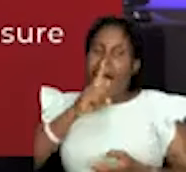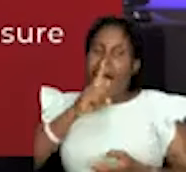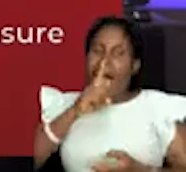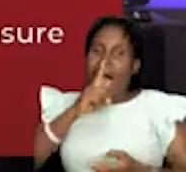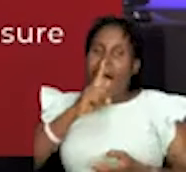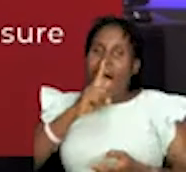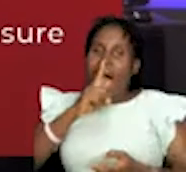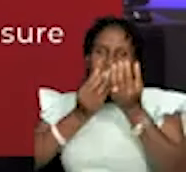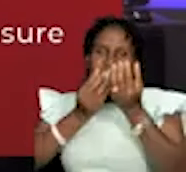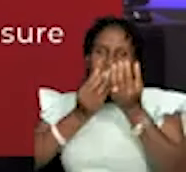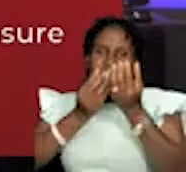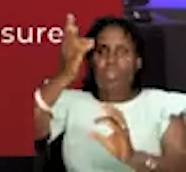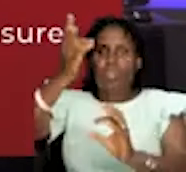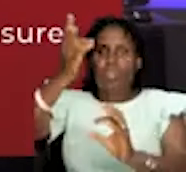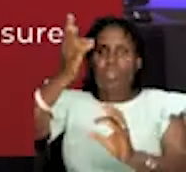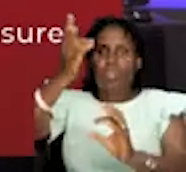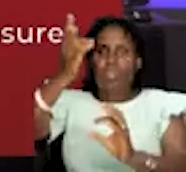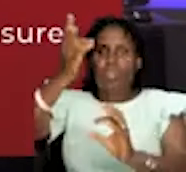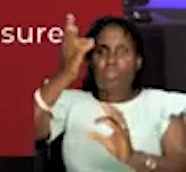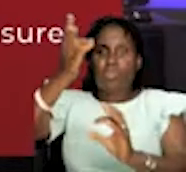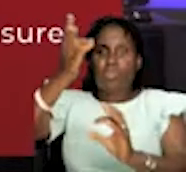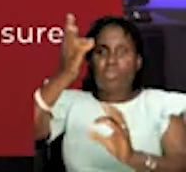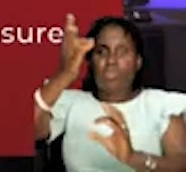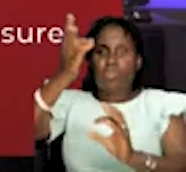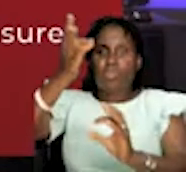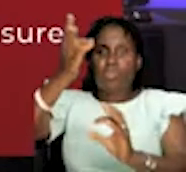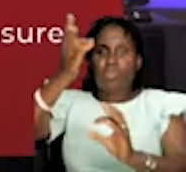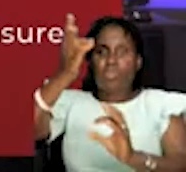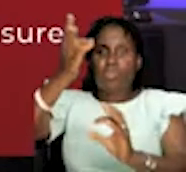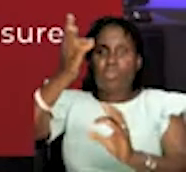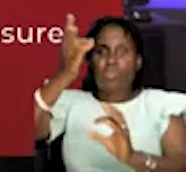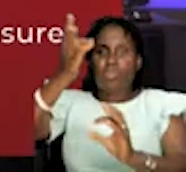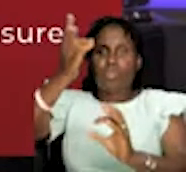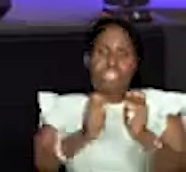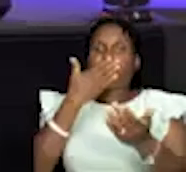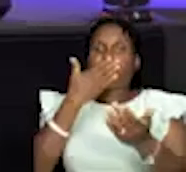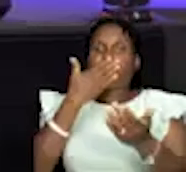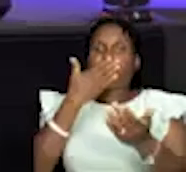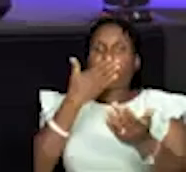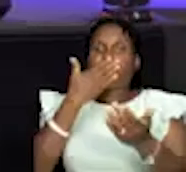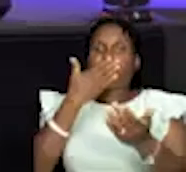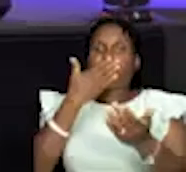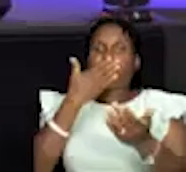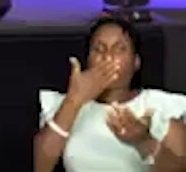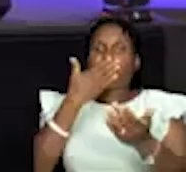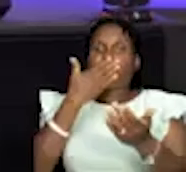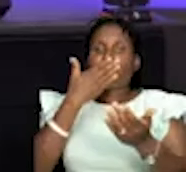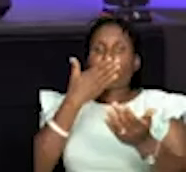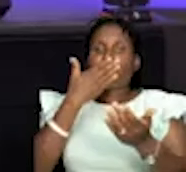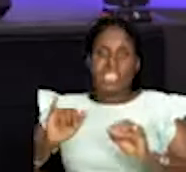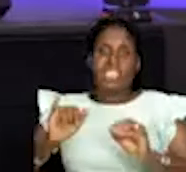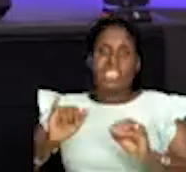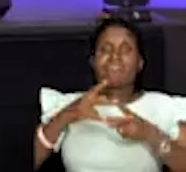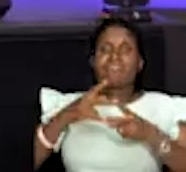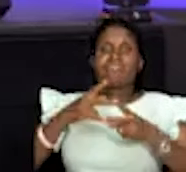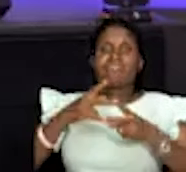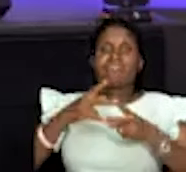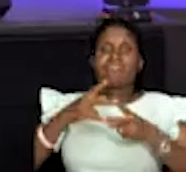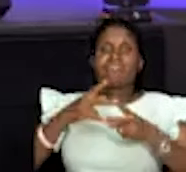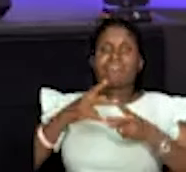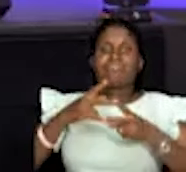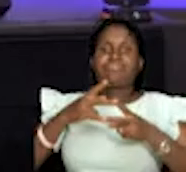information. When God gives you the gift of good men, the gift of a teaching priest, the gift of a pastor according to his